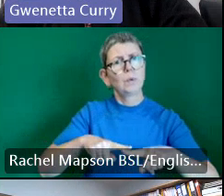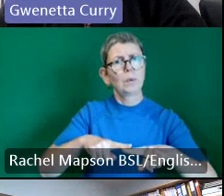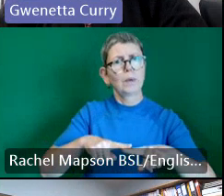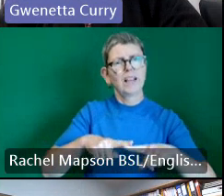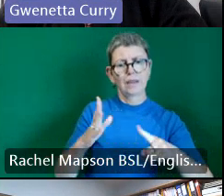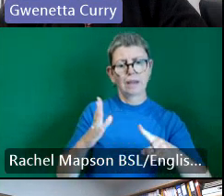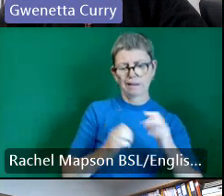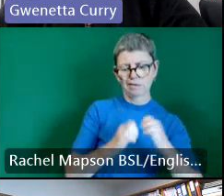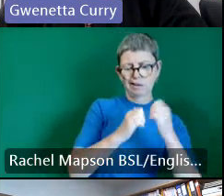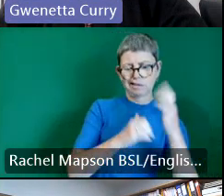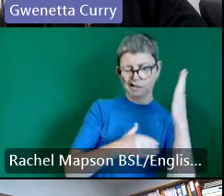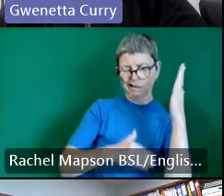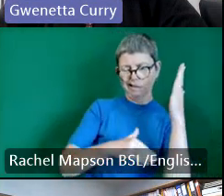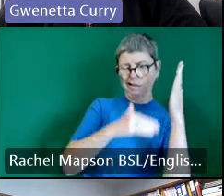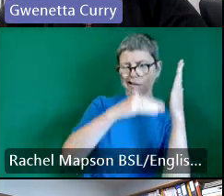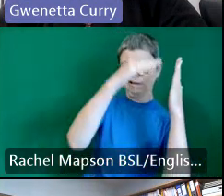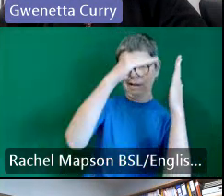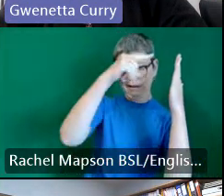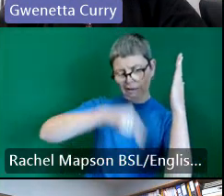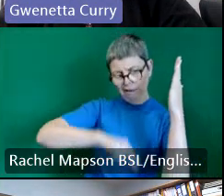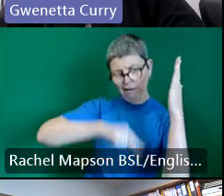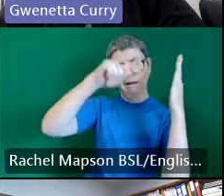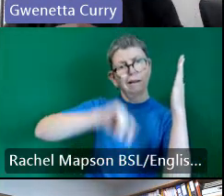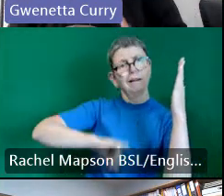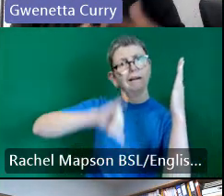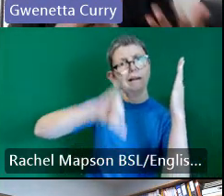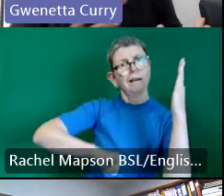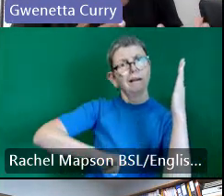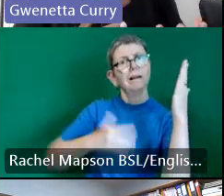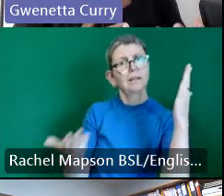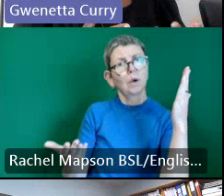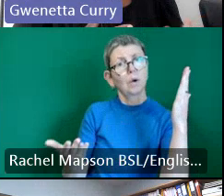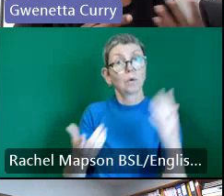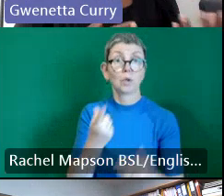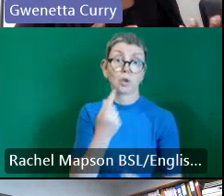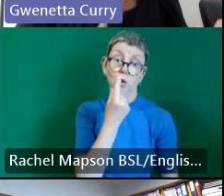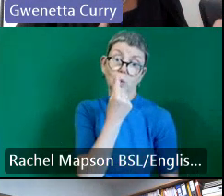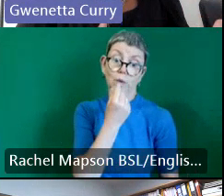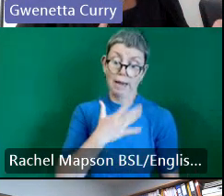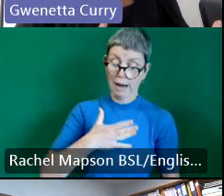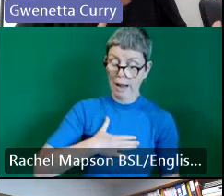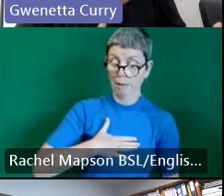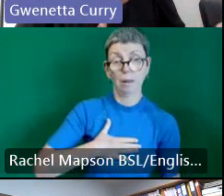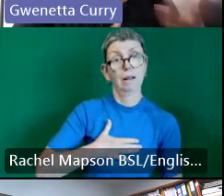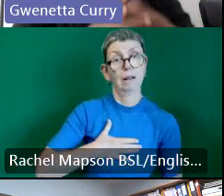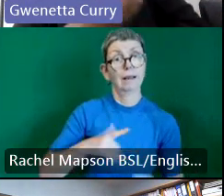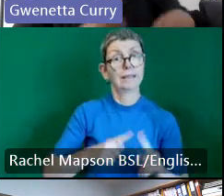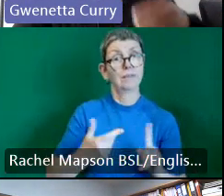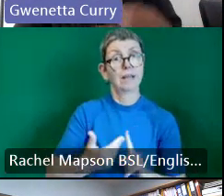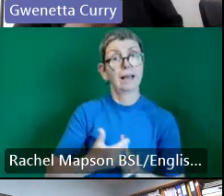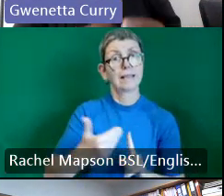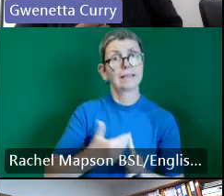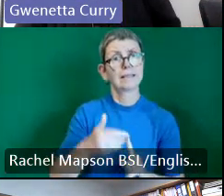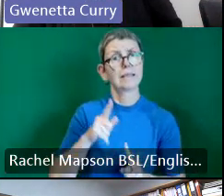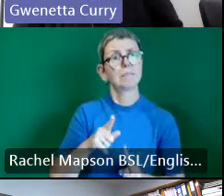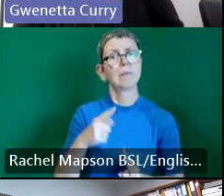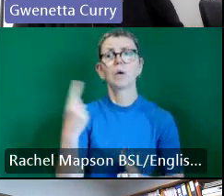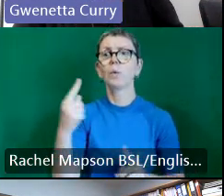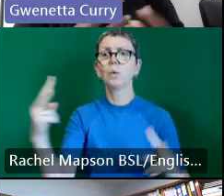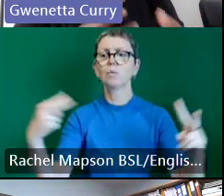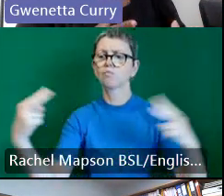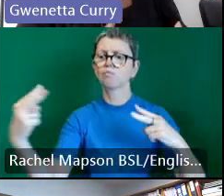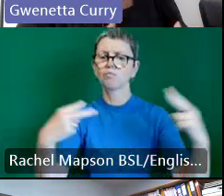denotes that. And I think that you can call yourself, a different identity, but society treats you a certain